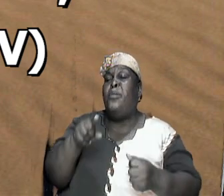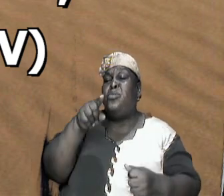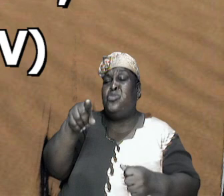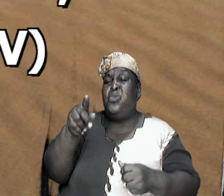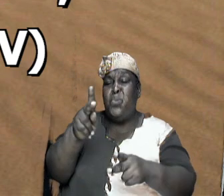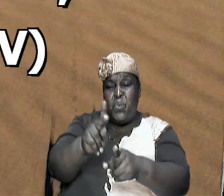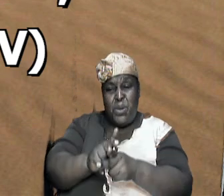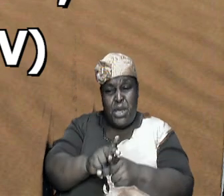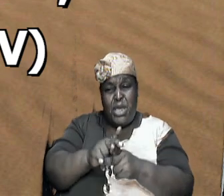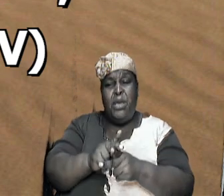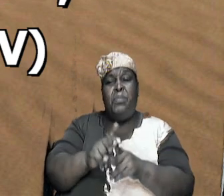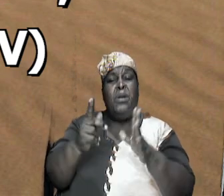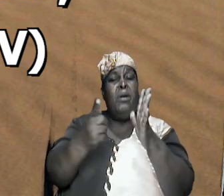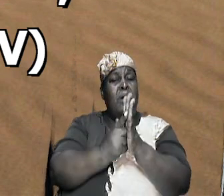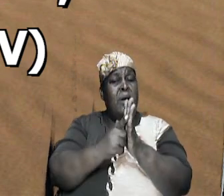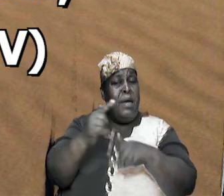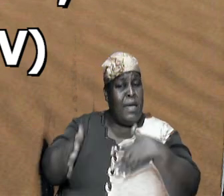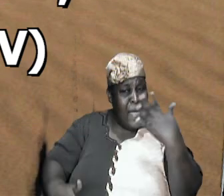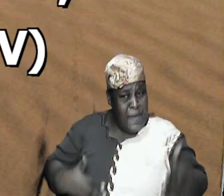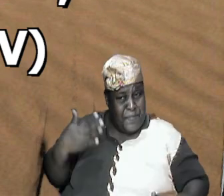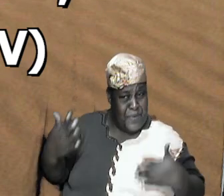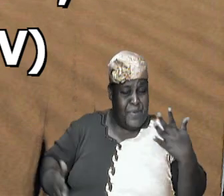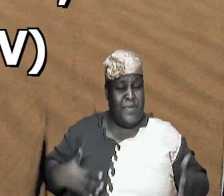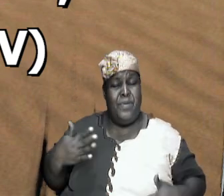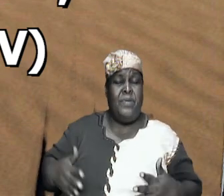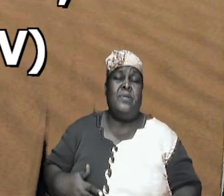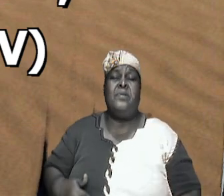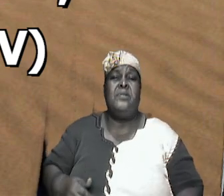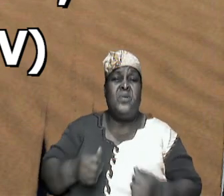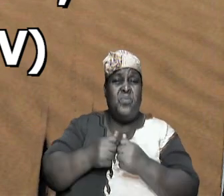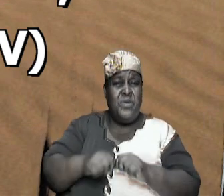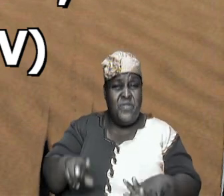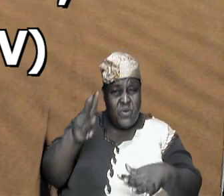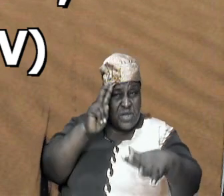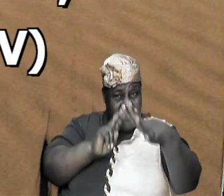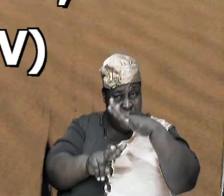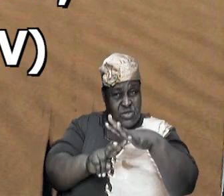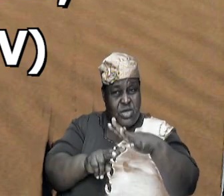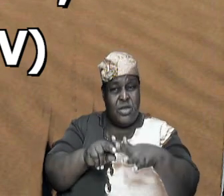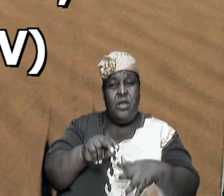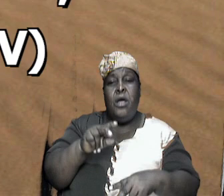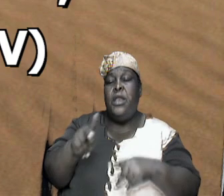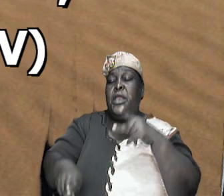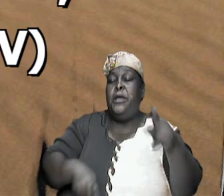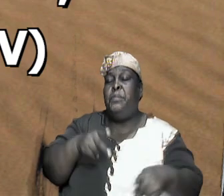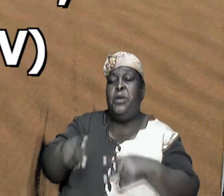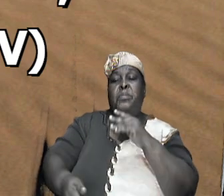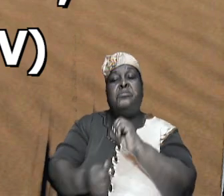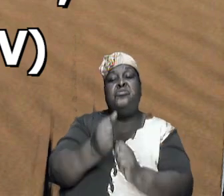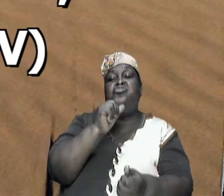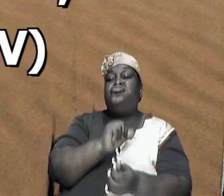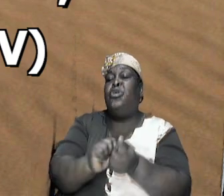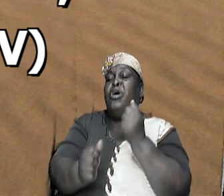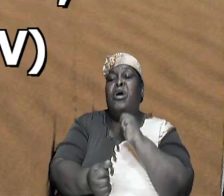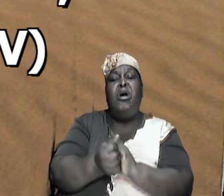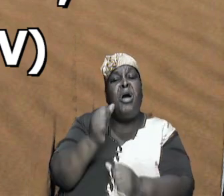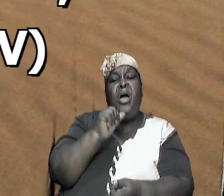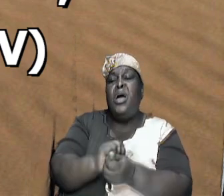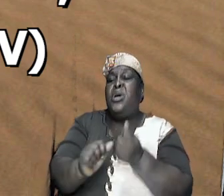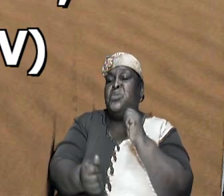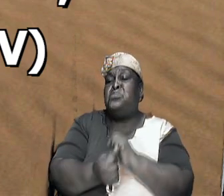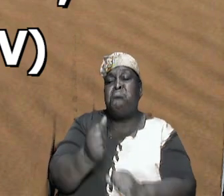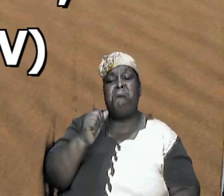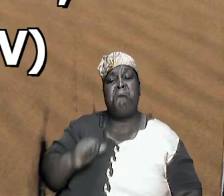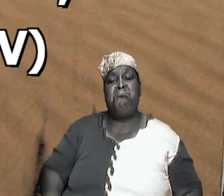law is happy. So without a vision, we always say, without a vision, the people